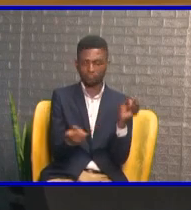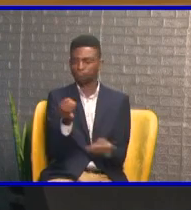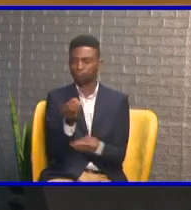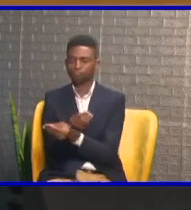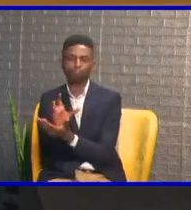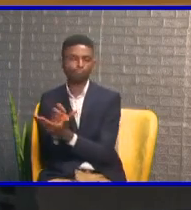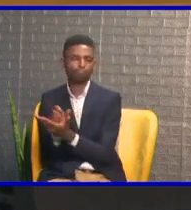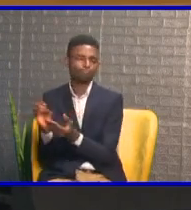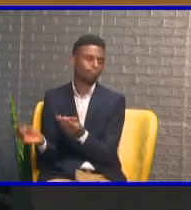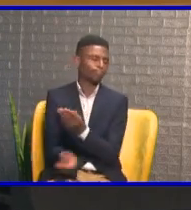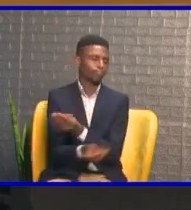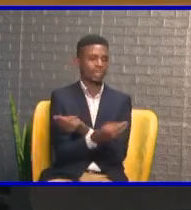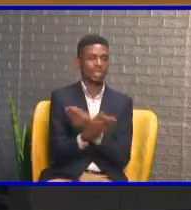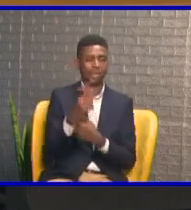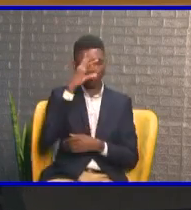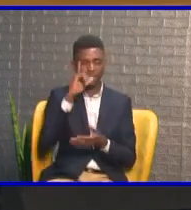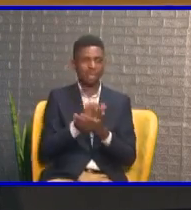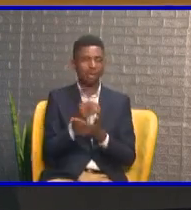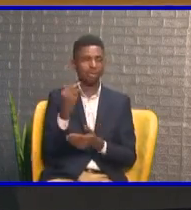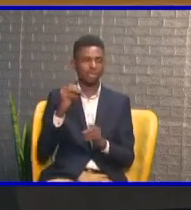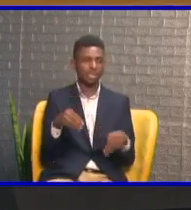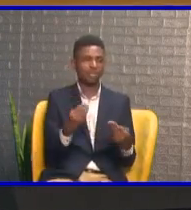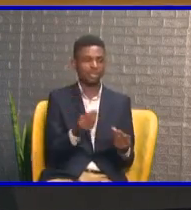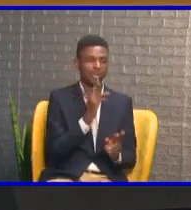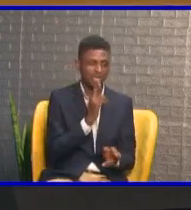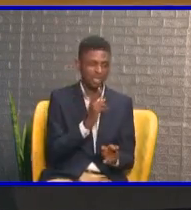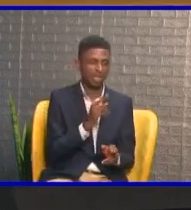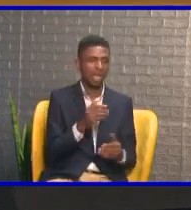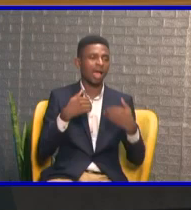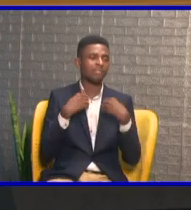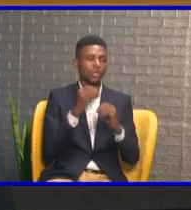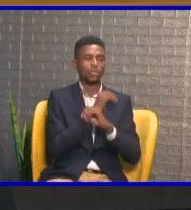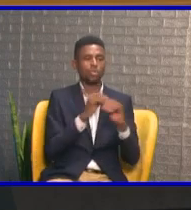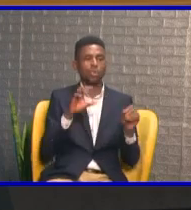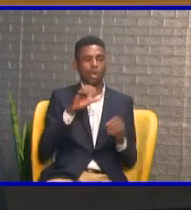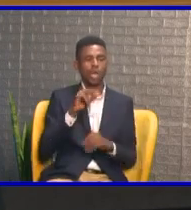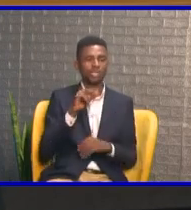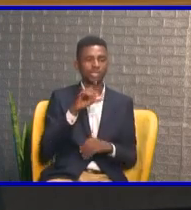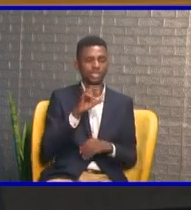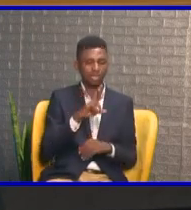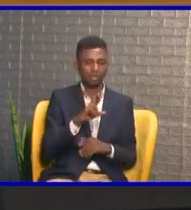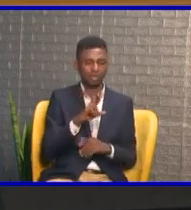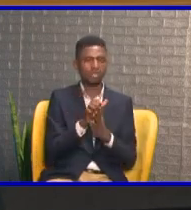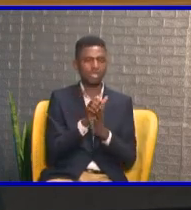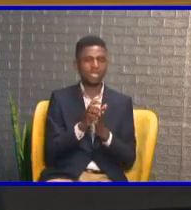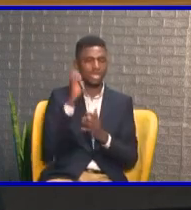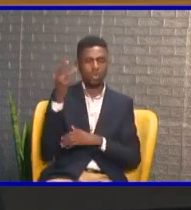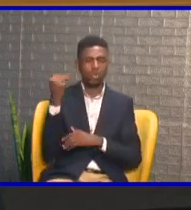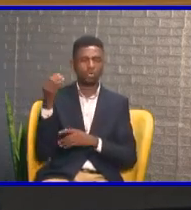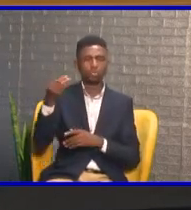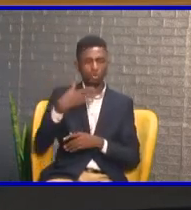man that was given the result that he had cancer had no cancer. But he was told by the doctors, based on the prognosis,